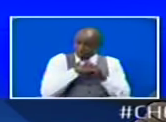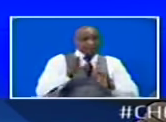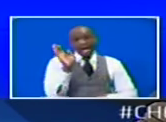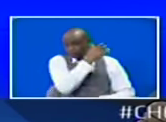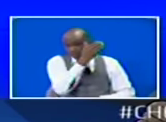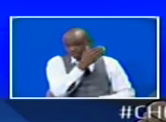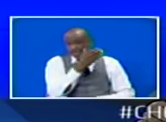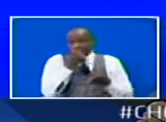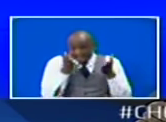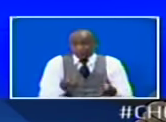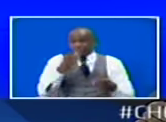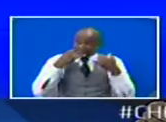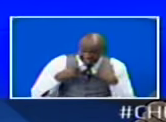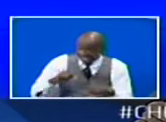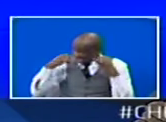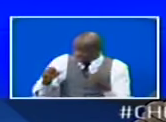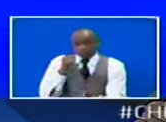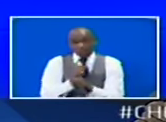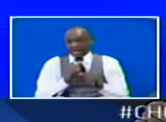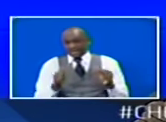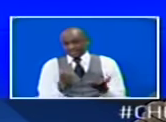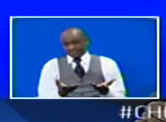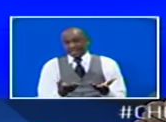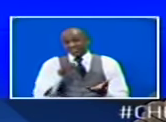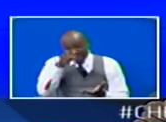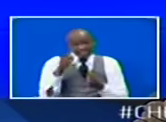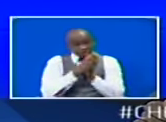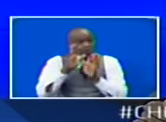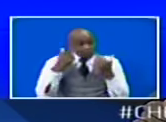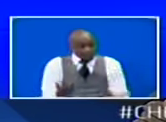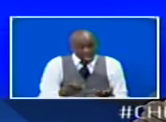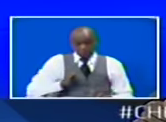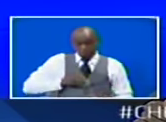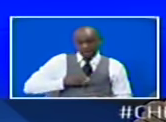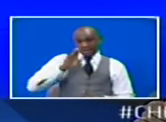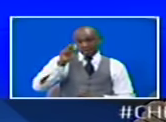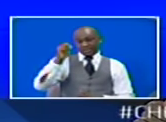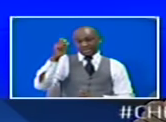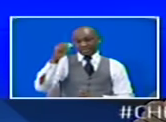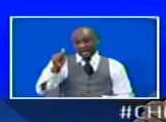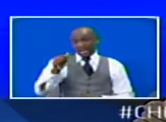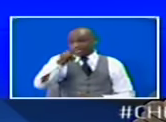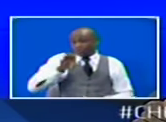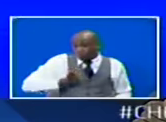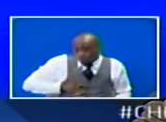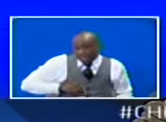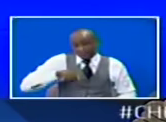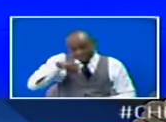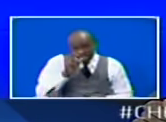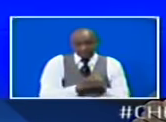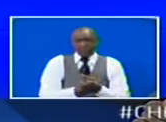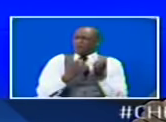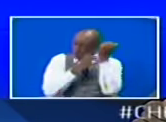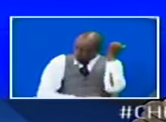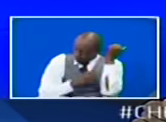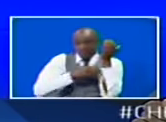husband and you're now trying hard to make ends meet. That is the story of Brenda Kabendera, who now lives a life of abject